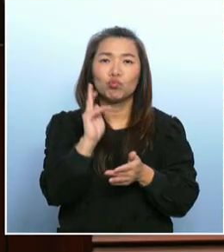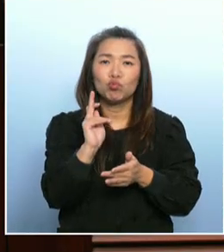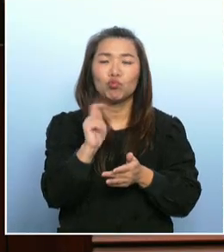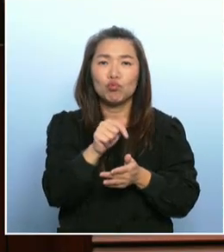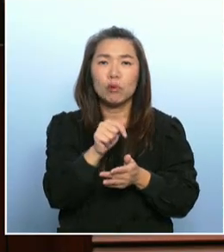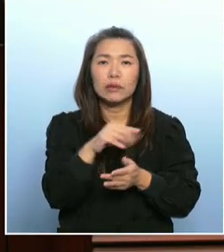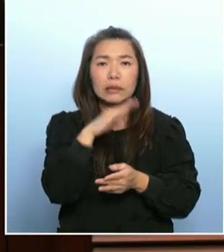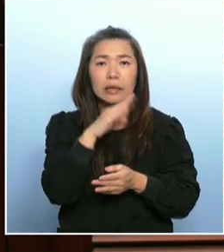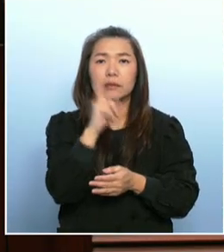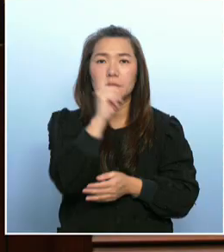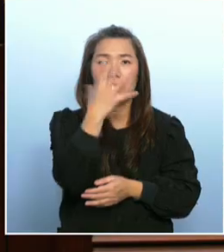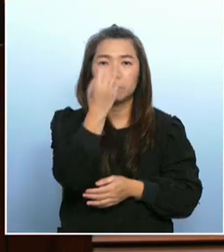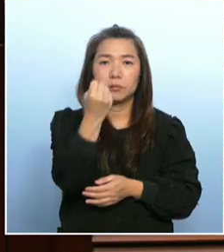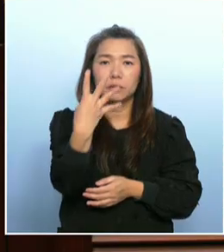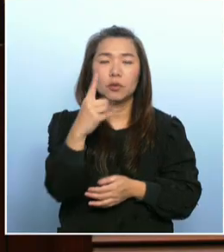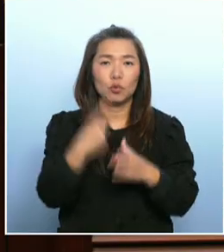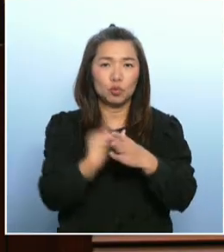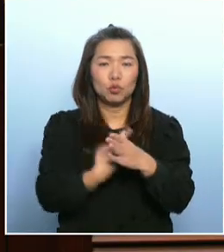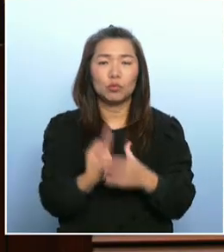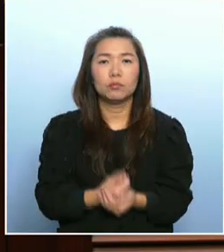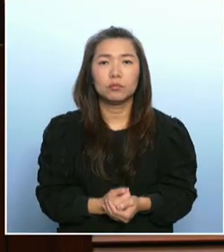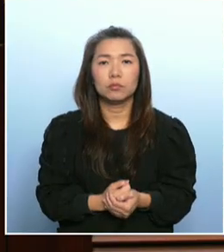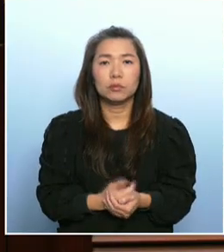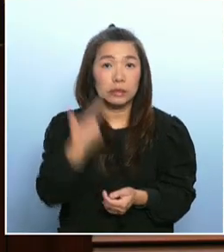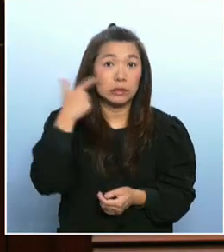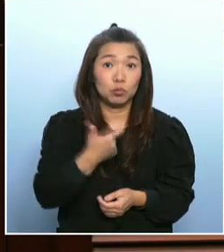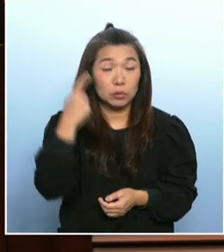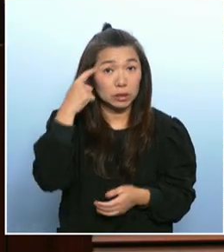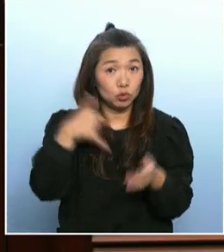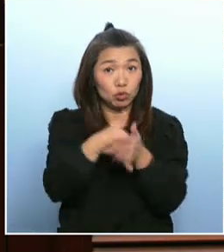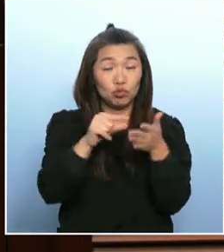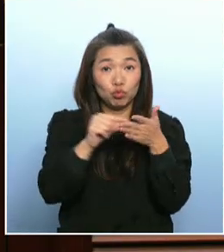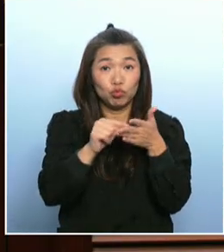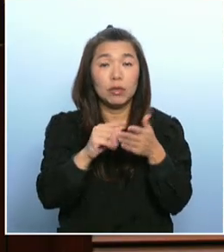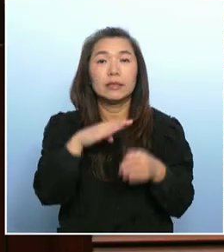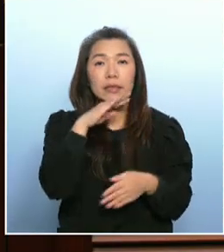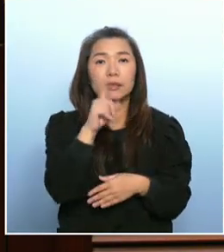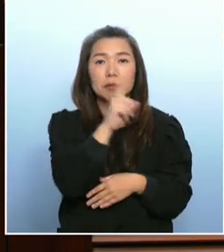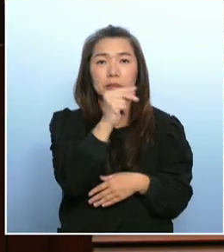For persons with mental disabilities,